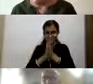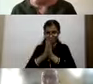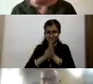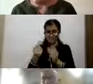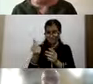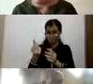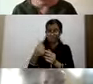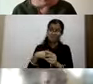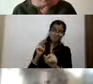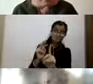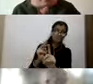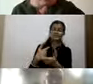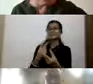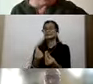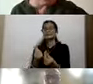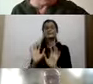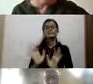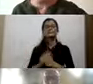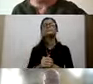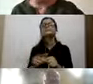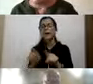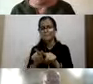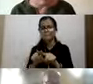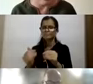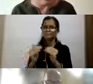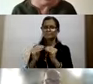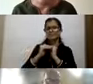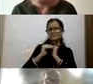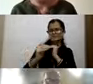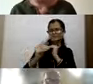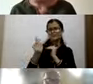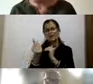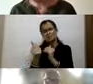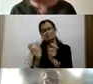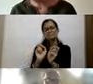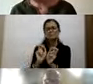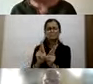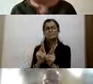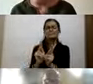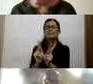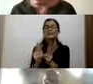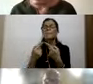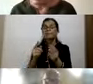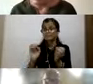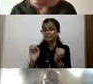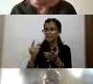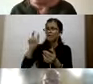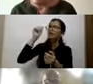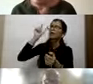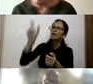it. But, you know, it had to be sustainable in terms of finance as well. So initially he was surprised